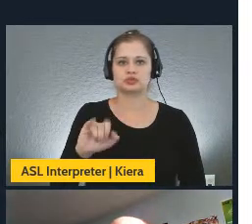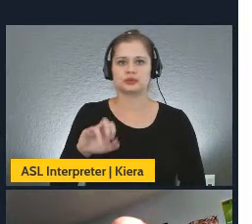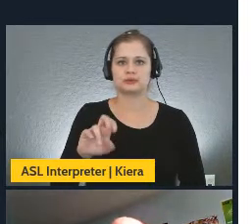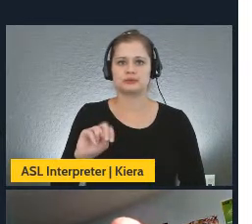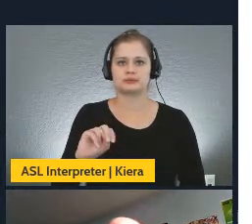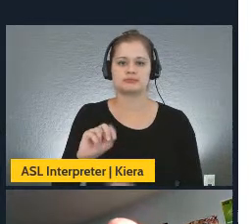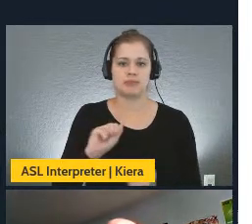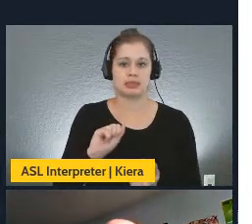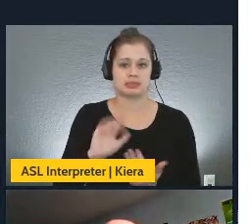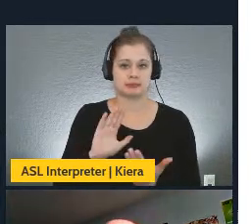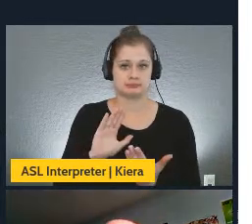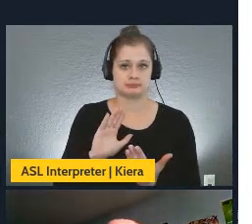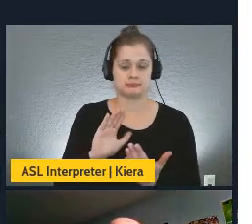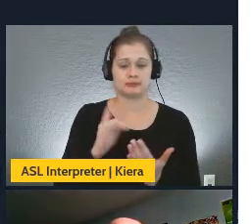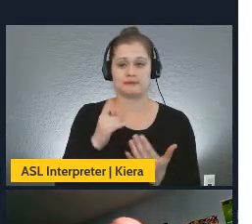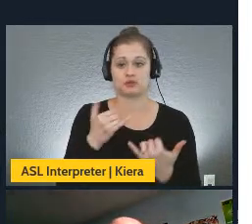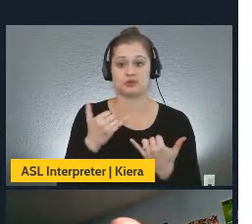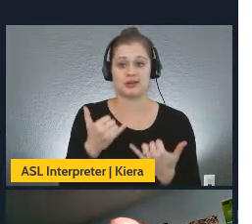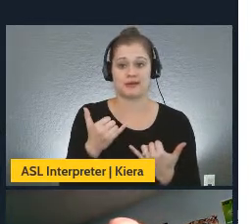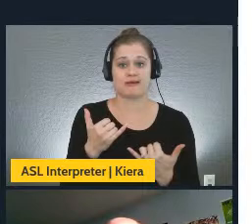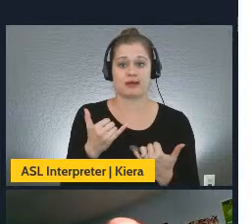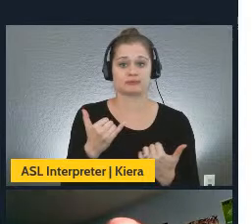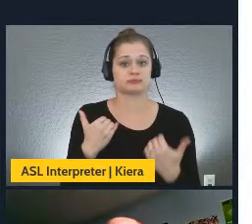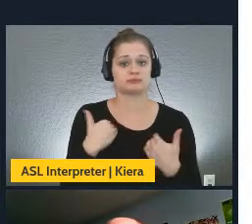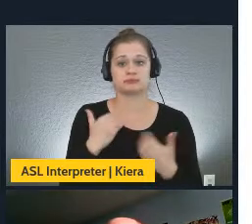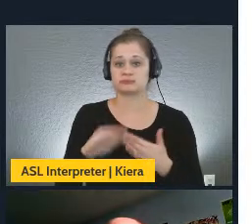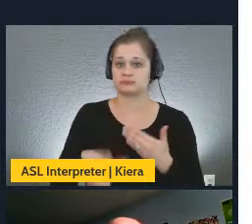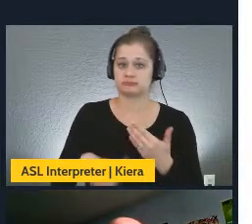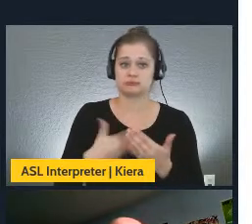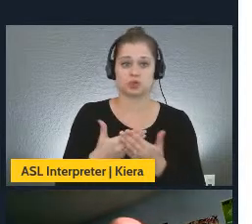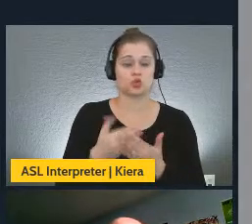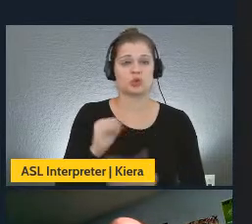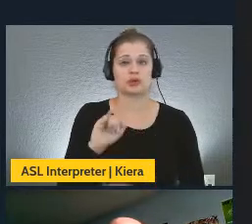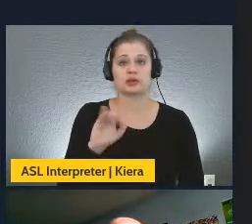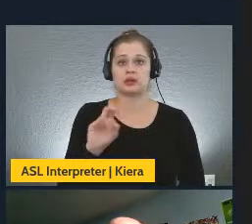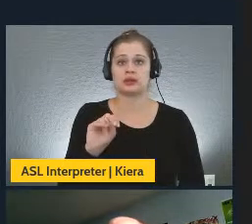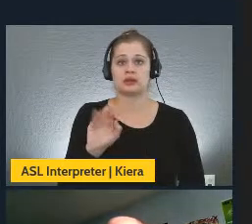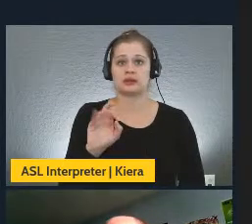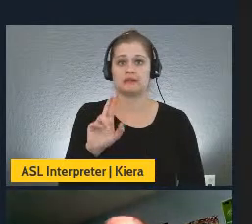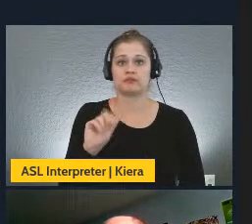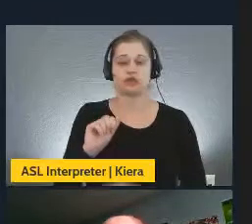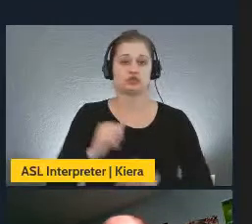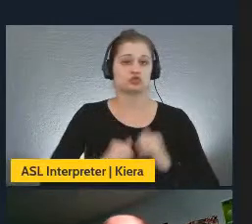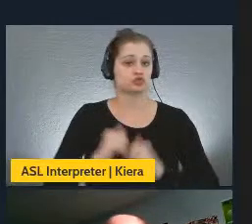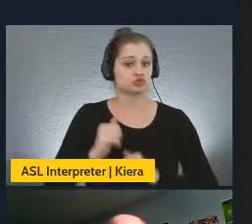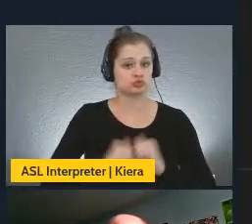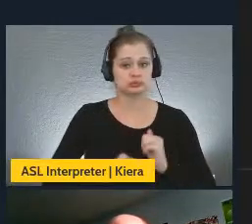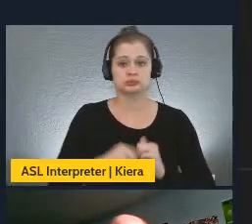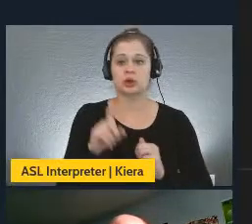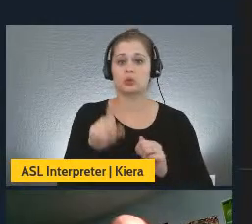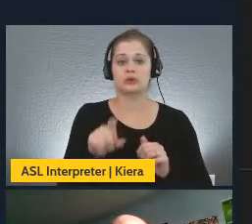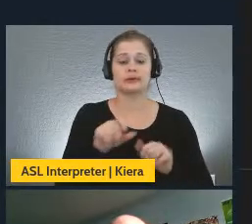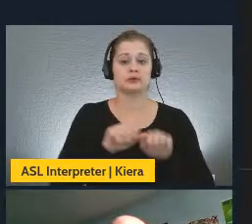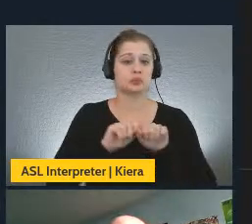So now we have our whole test infrastructure. We need to deploy it to the cloud, which I